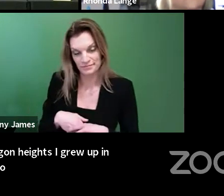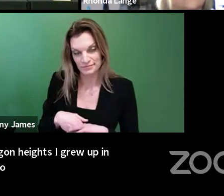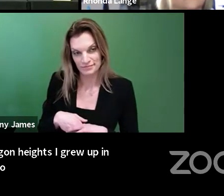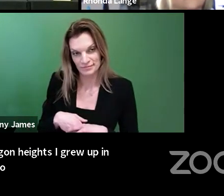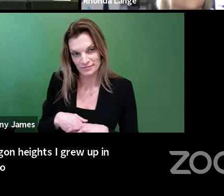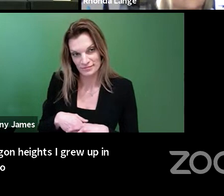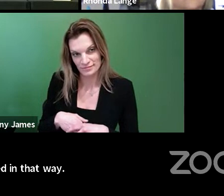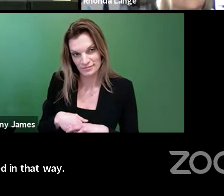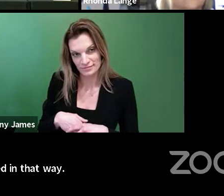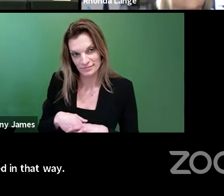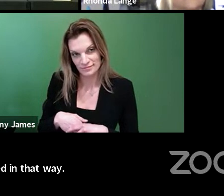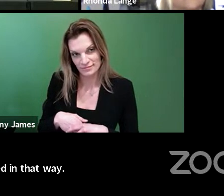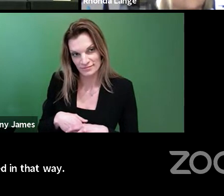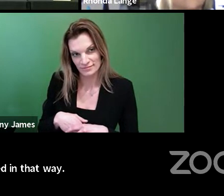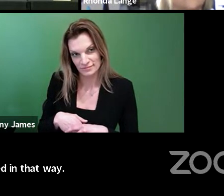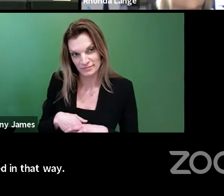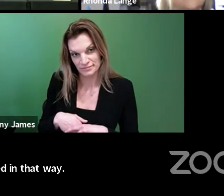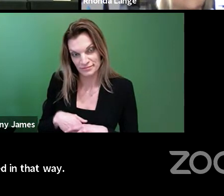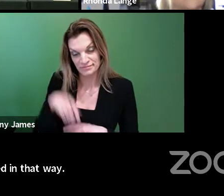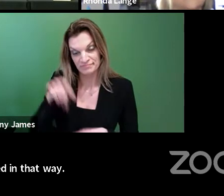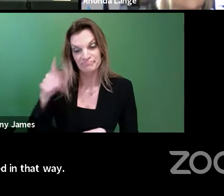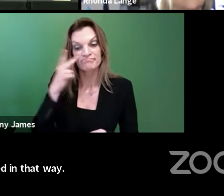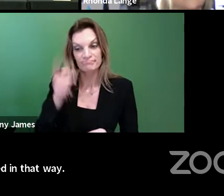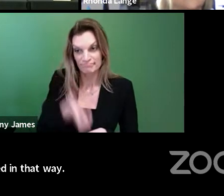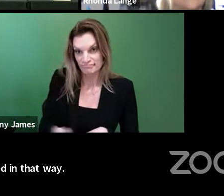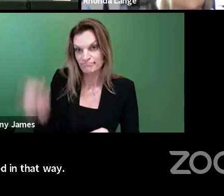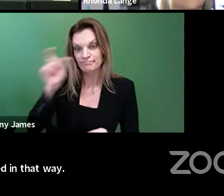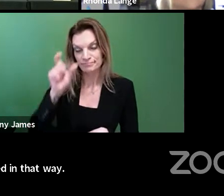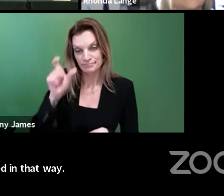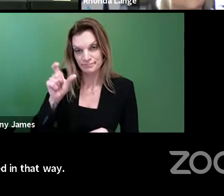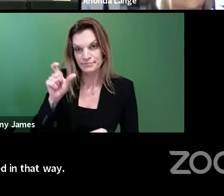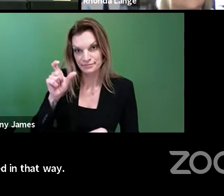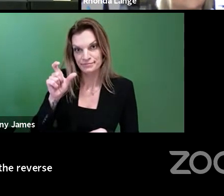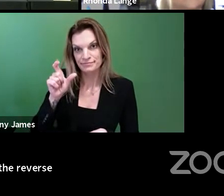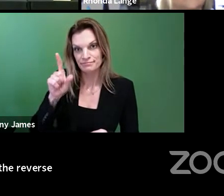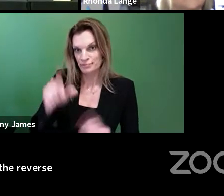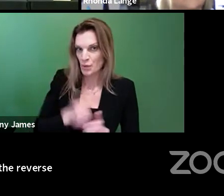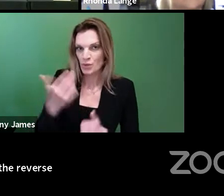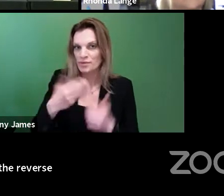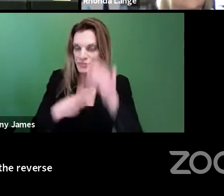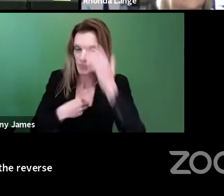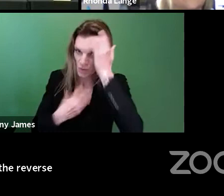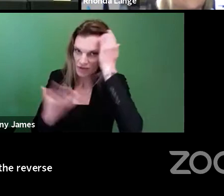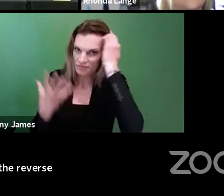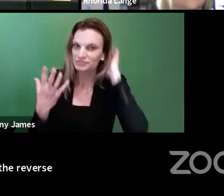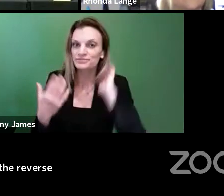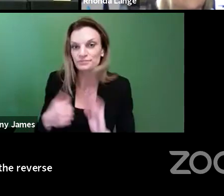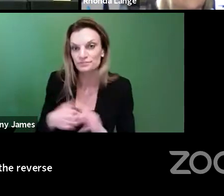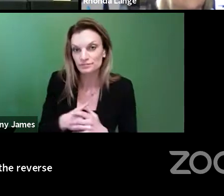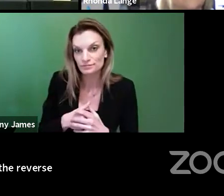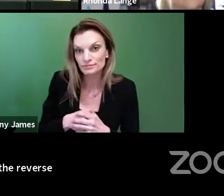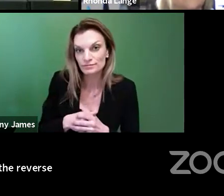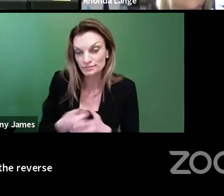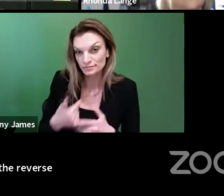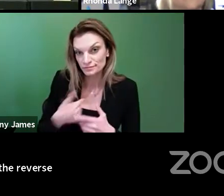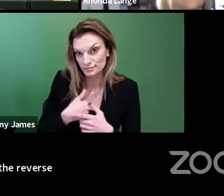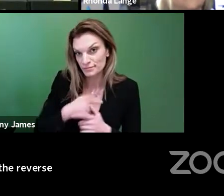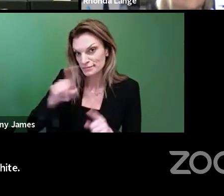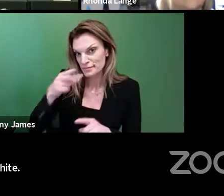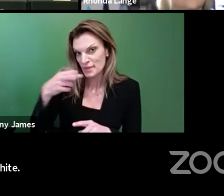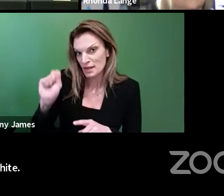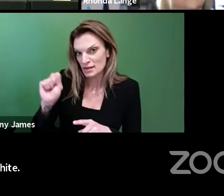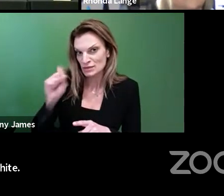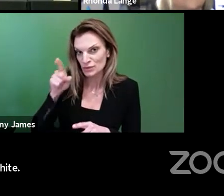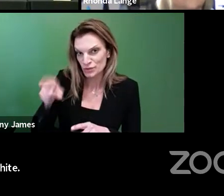look at the reverse C, it is mainly white. And I went to the high school here